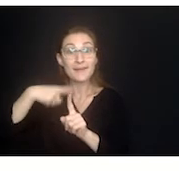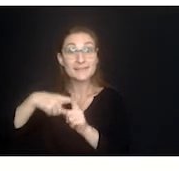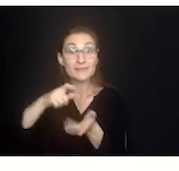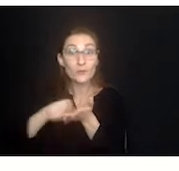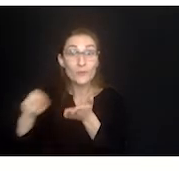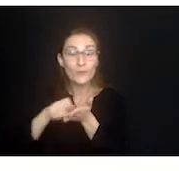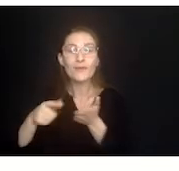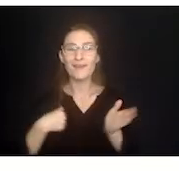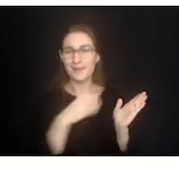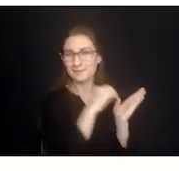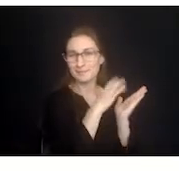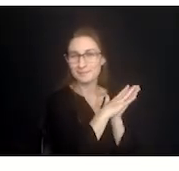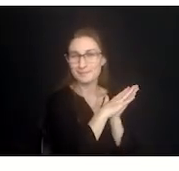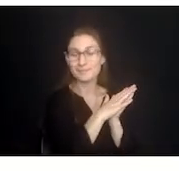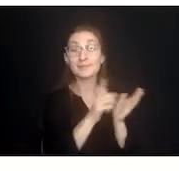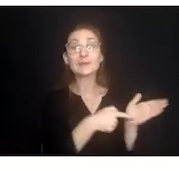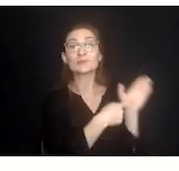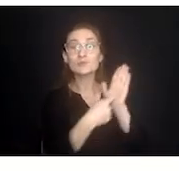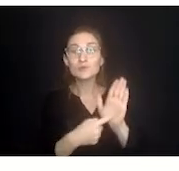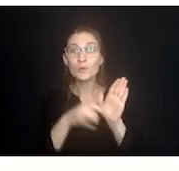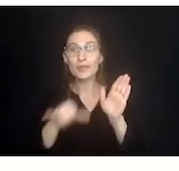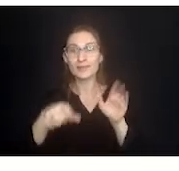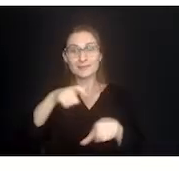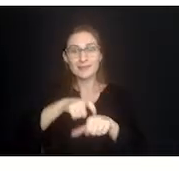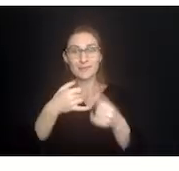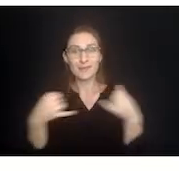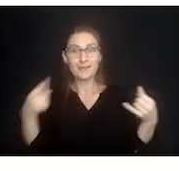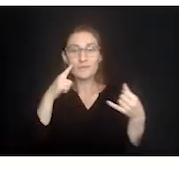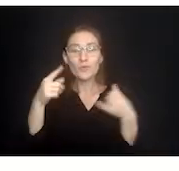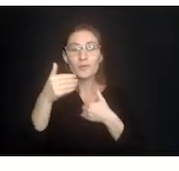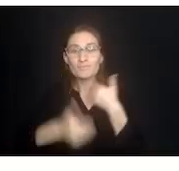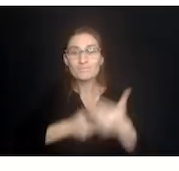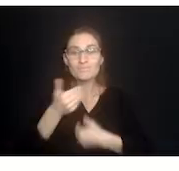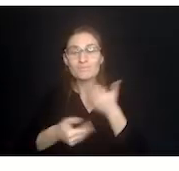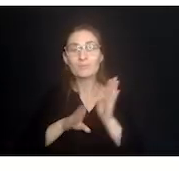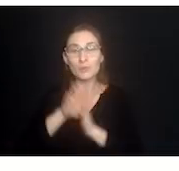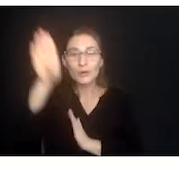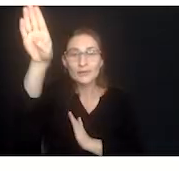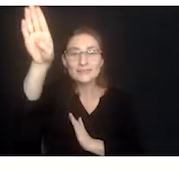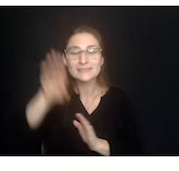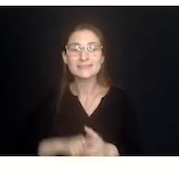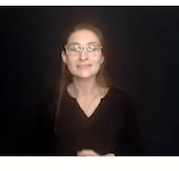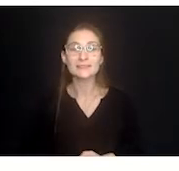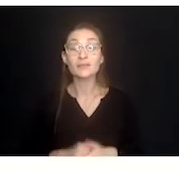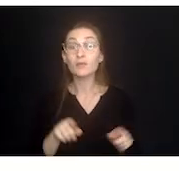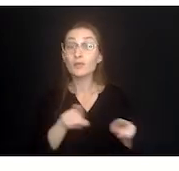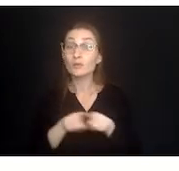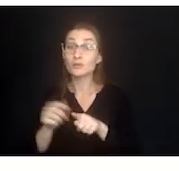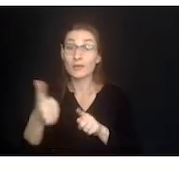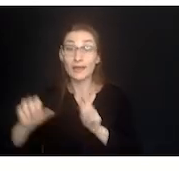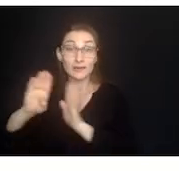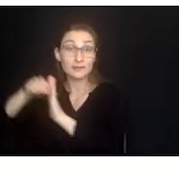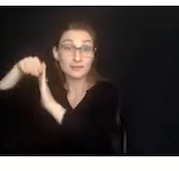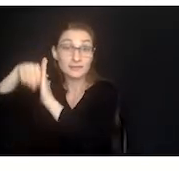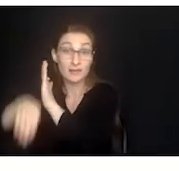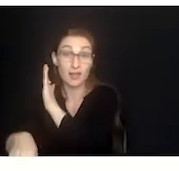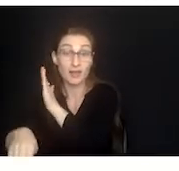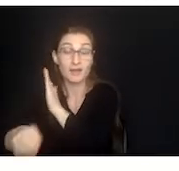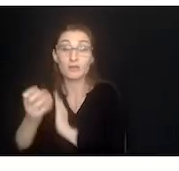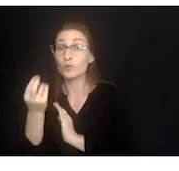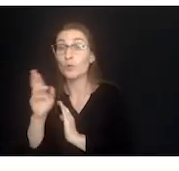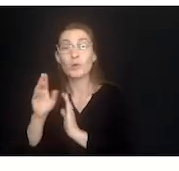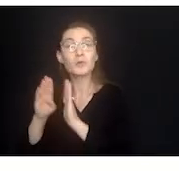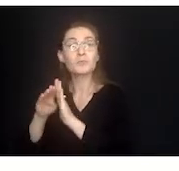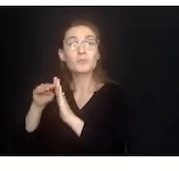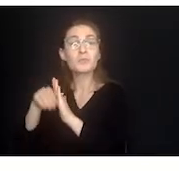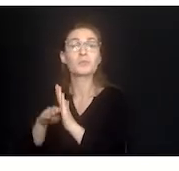a positive note, I document it. This helps me to create a timeline of progress for Richie. It also makes it easier for me to identify any possible reasons for